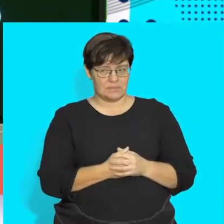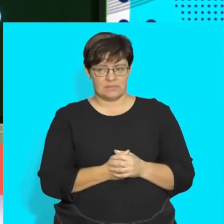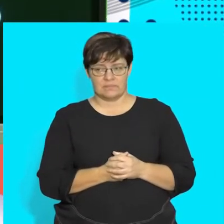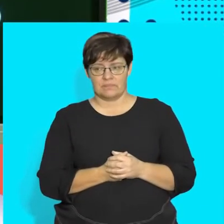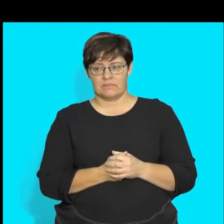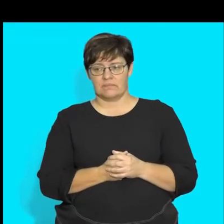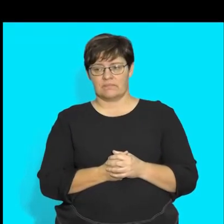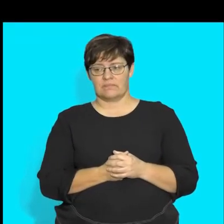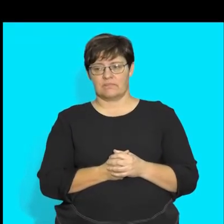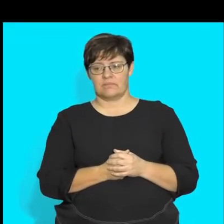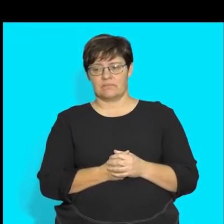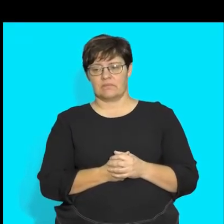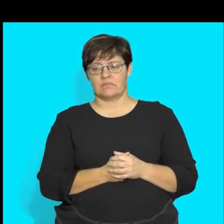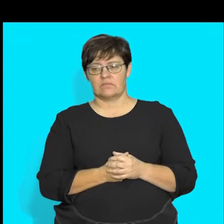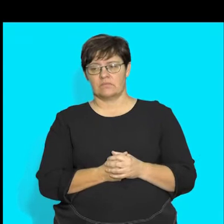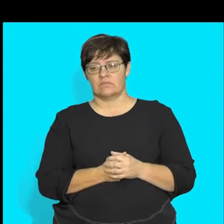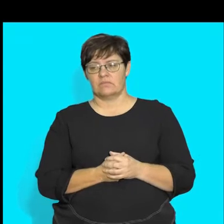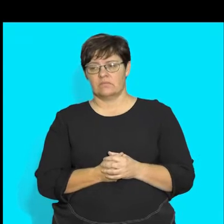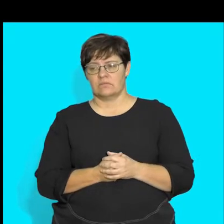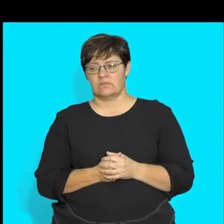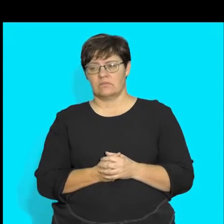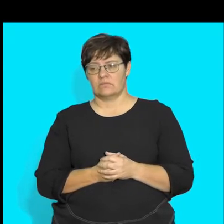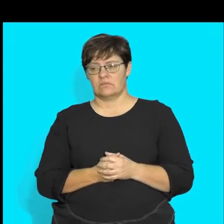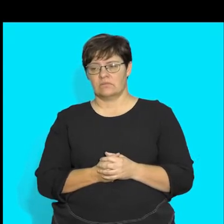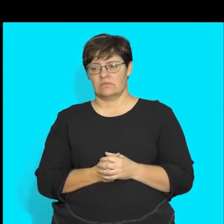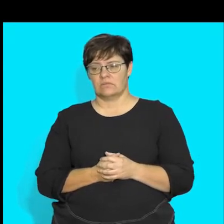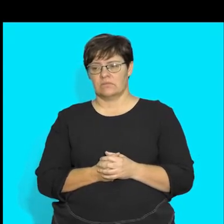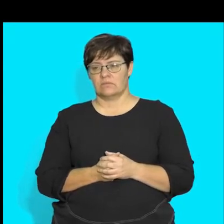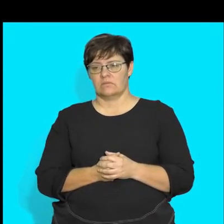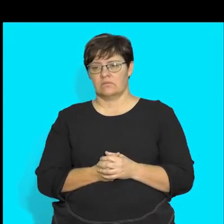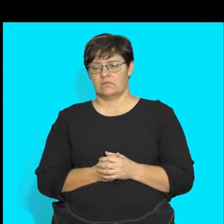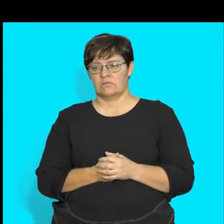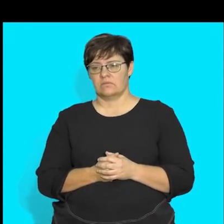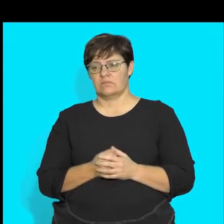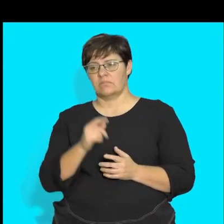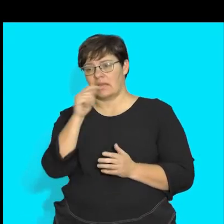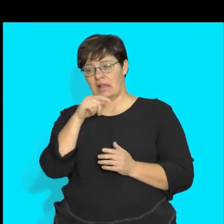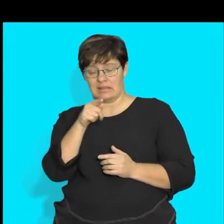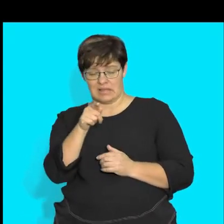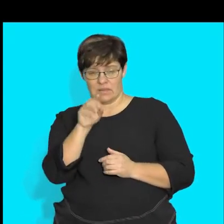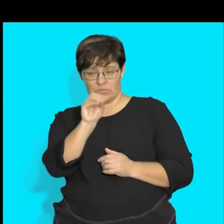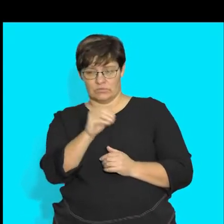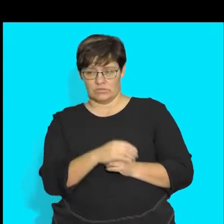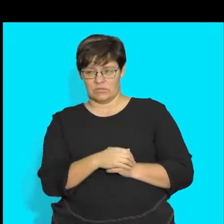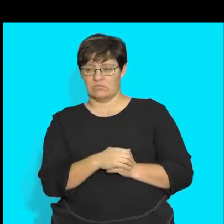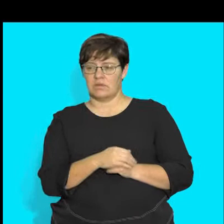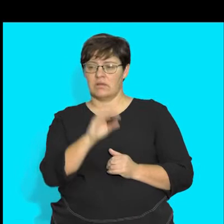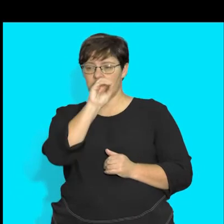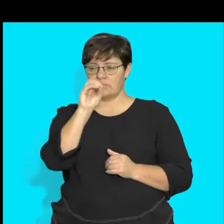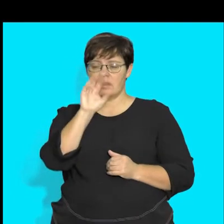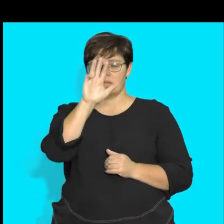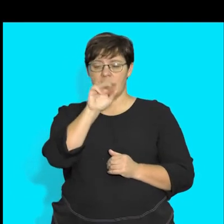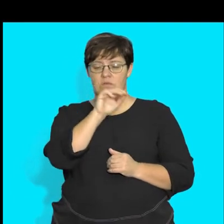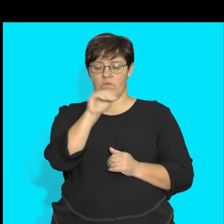this right. I'm going to go, and I'm going to go minus 3 over 4 times 3 on my calculator, and I'm going to